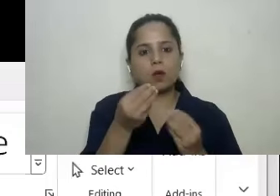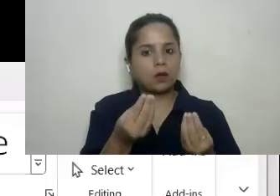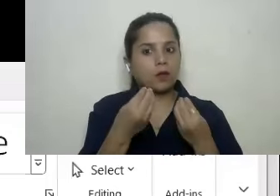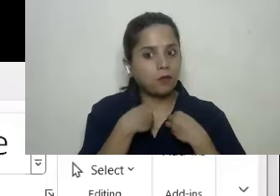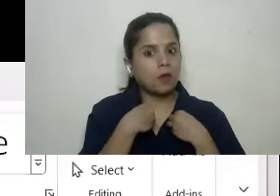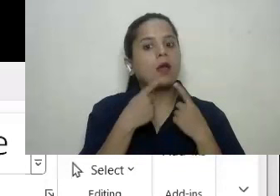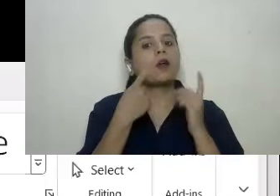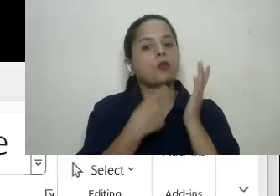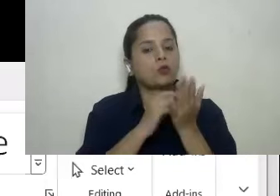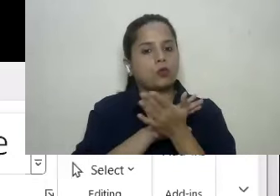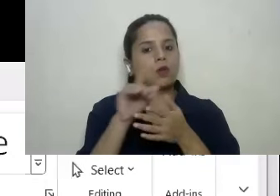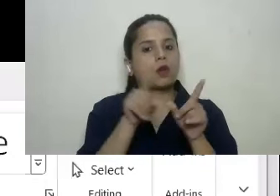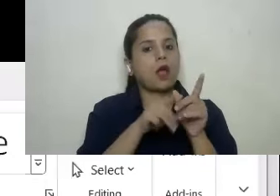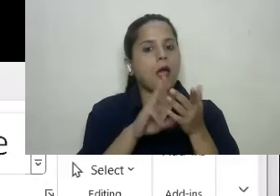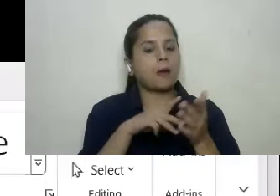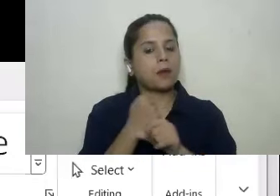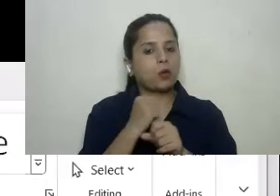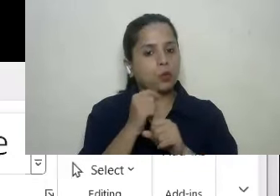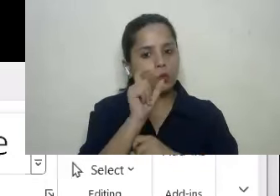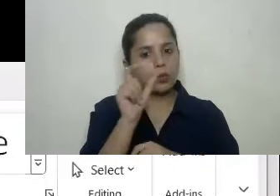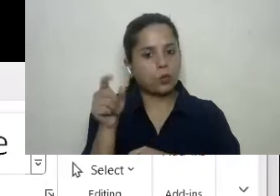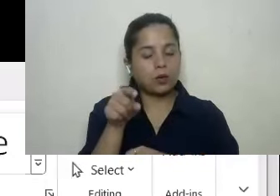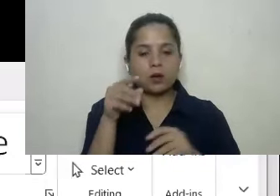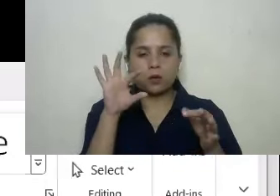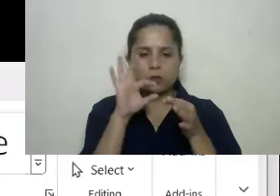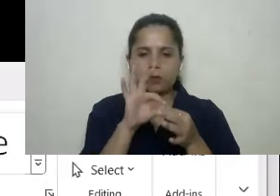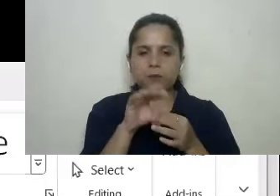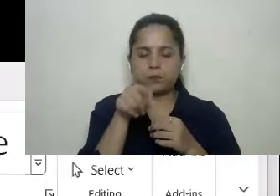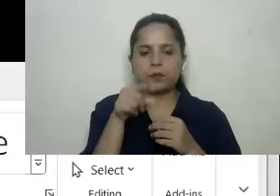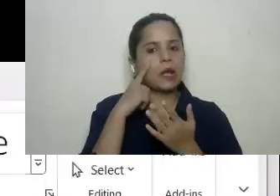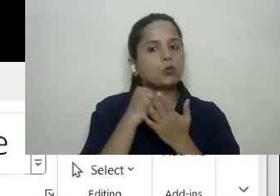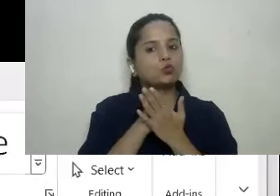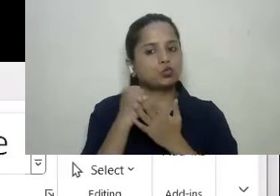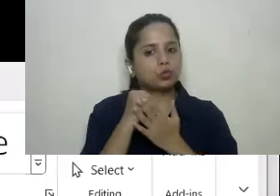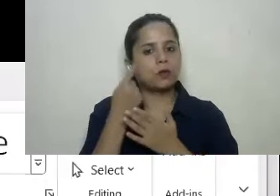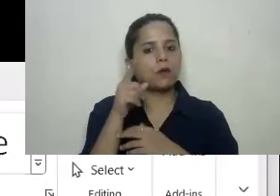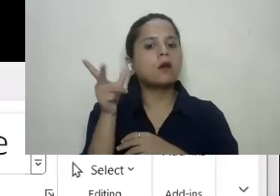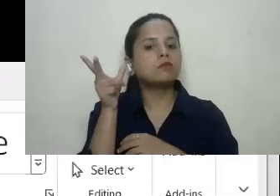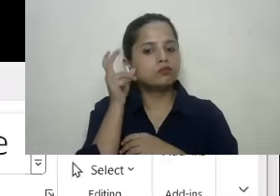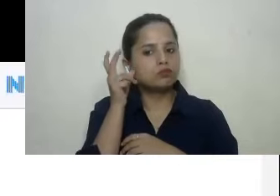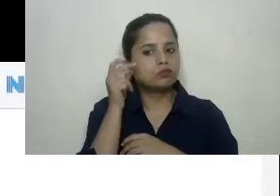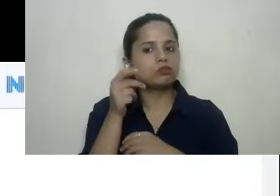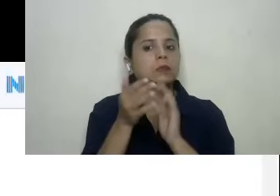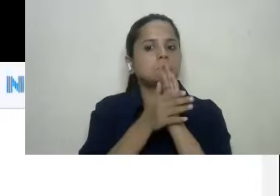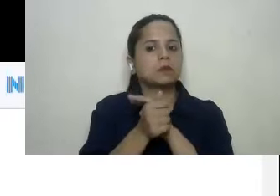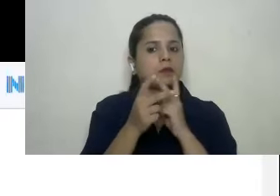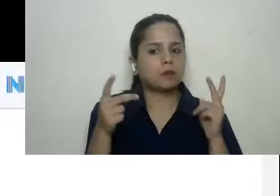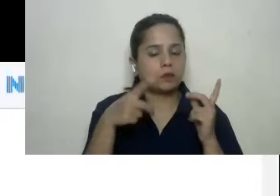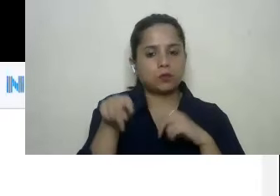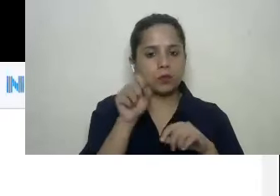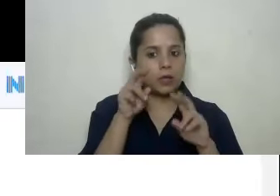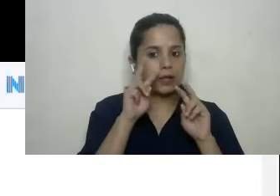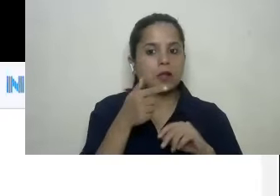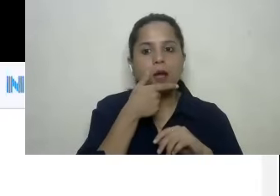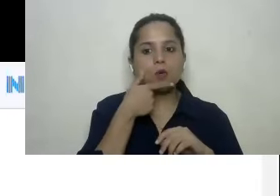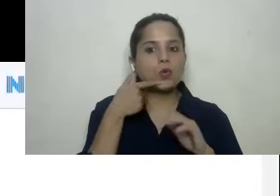words. Now, closer to our context, let's try one for listening skills. And you can see the red part